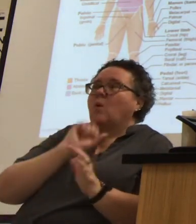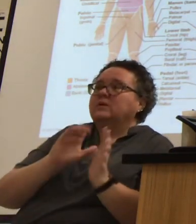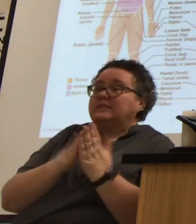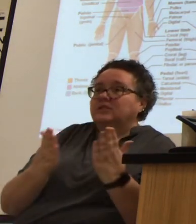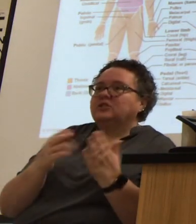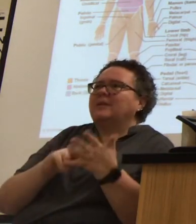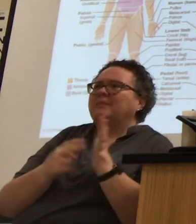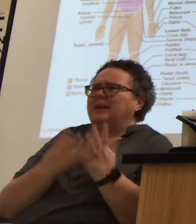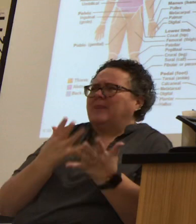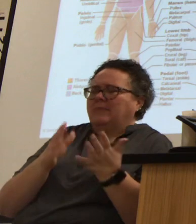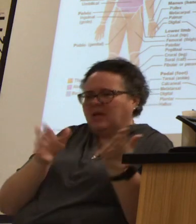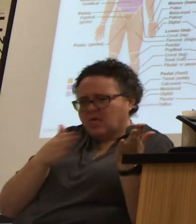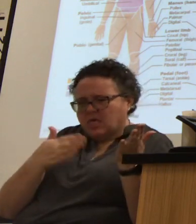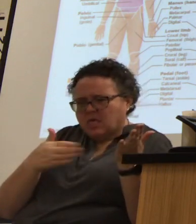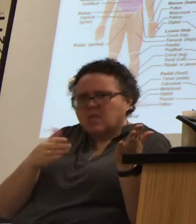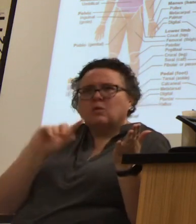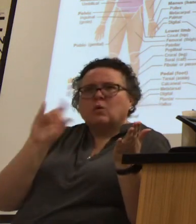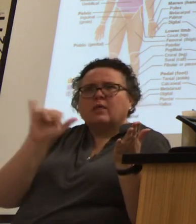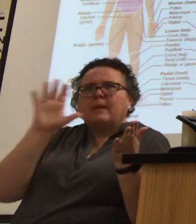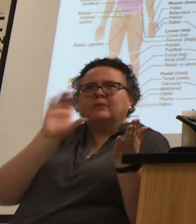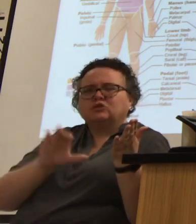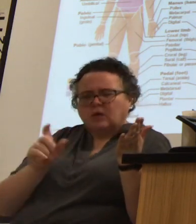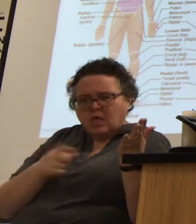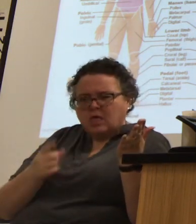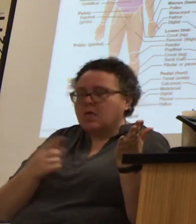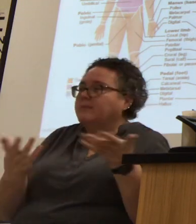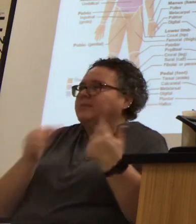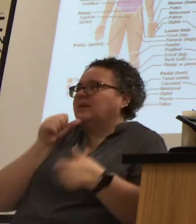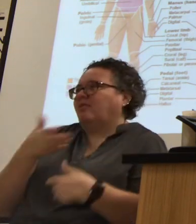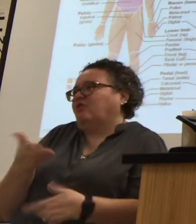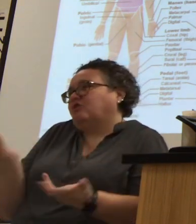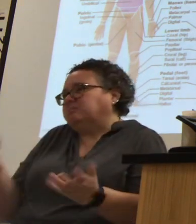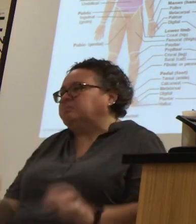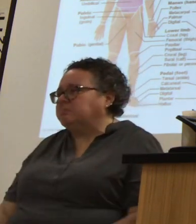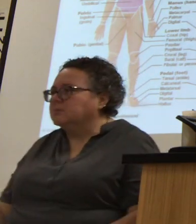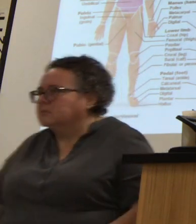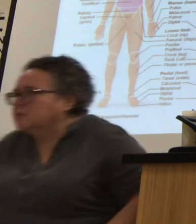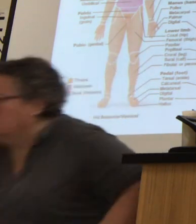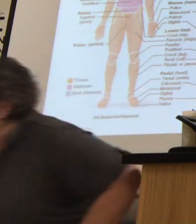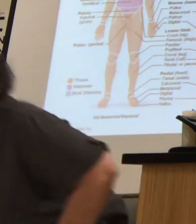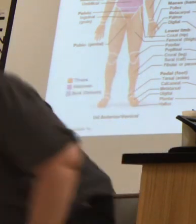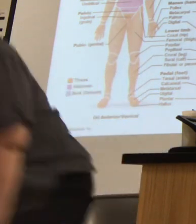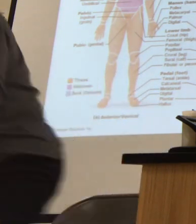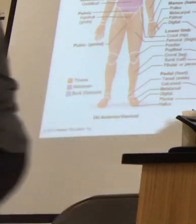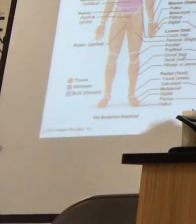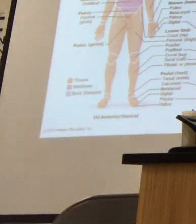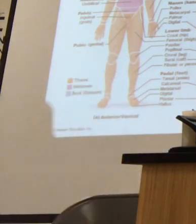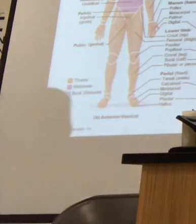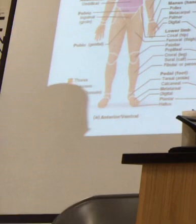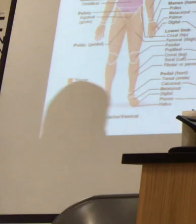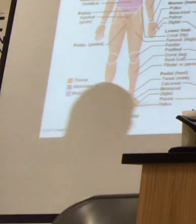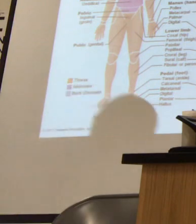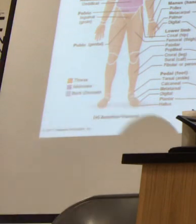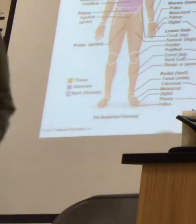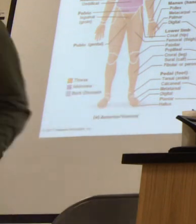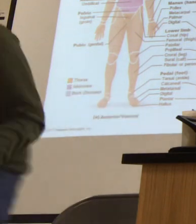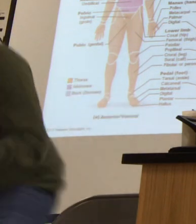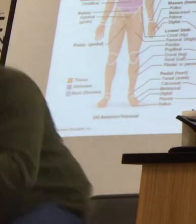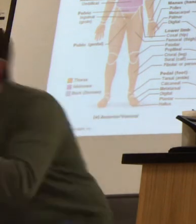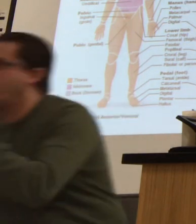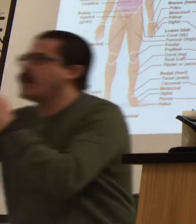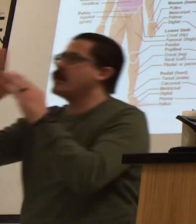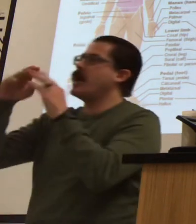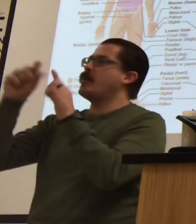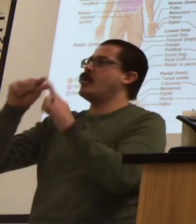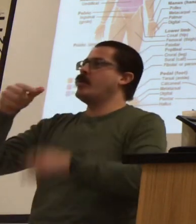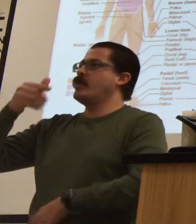to find if you find the right chapter. Okay, so moving on though, cephalic means head. Now that top word there, frontal,